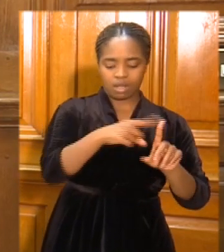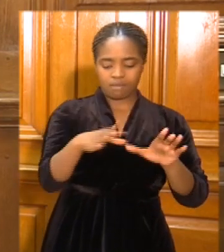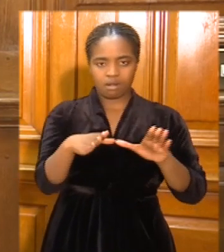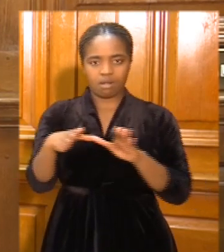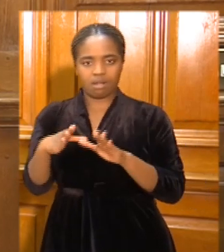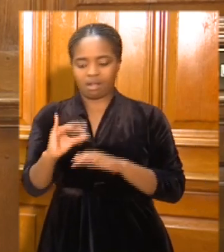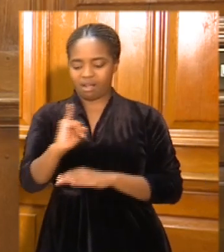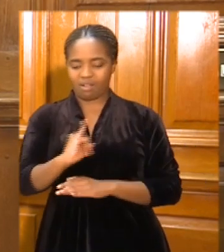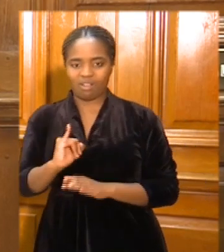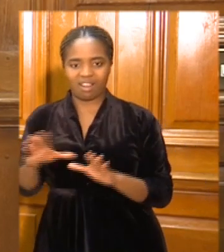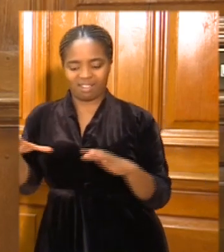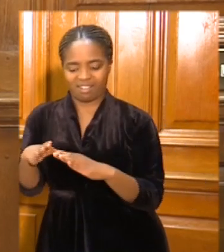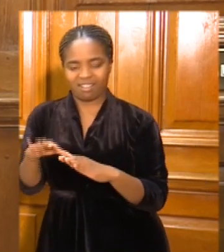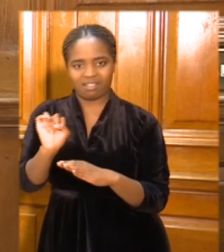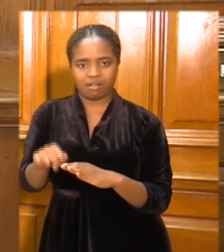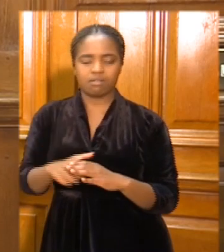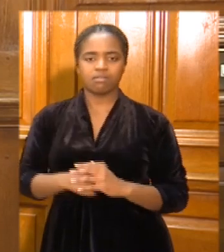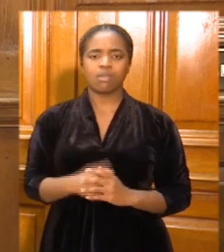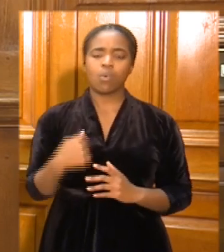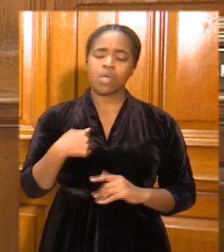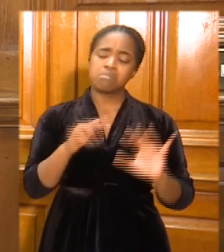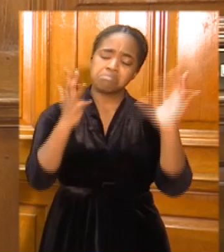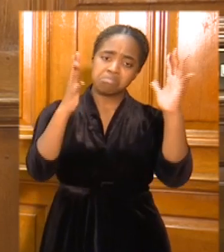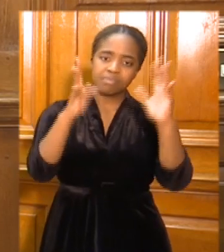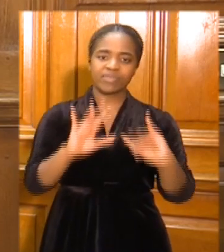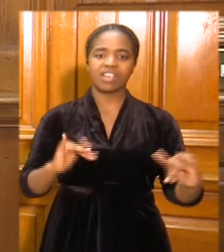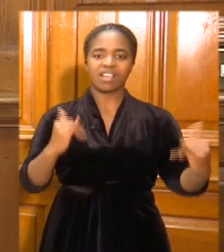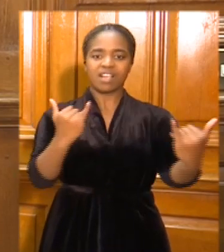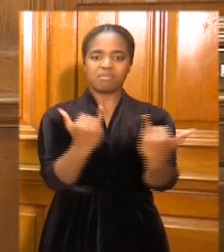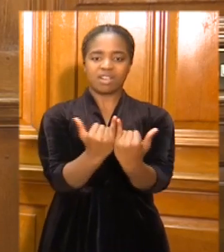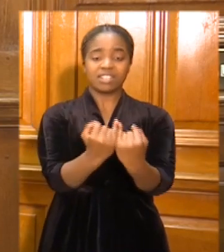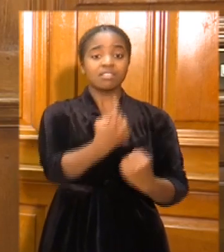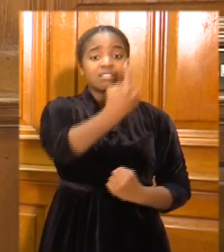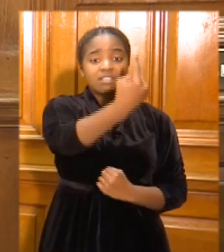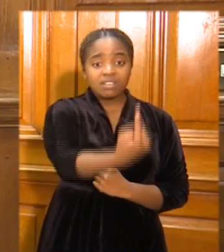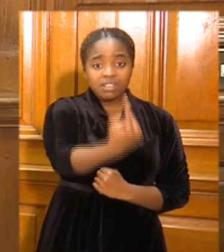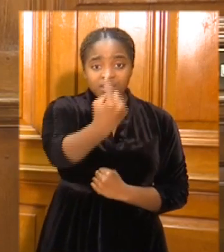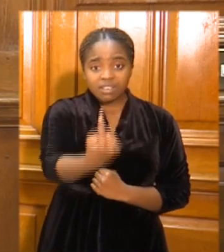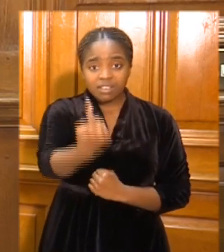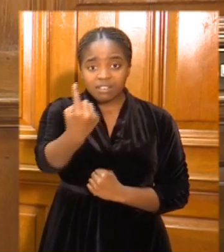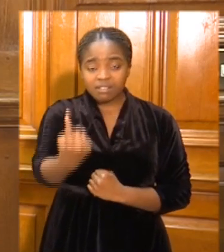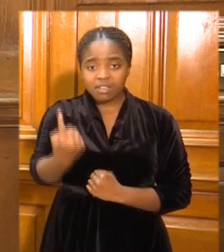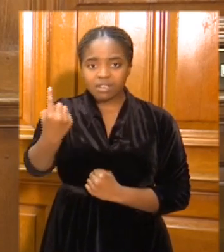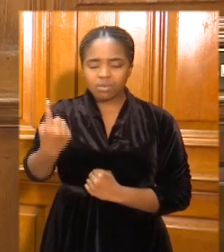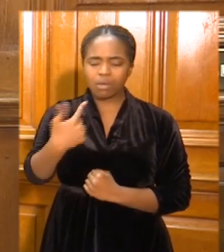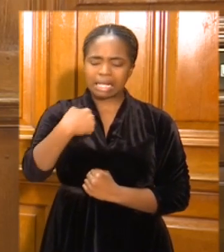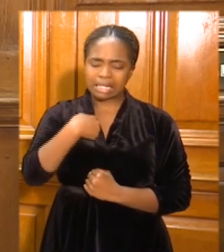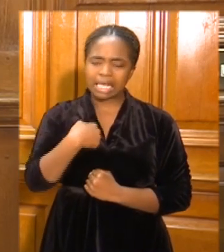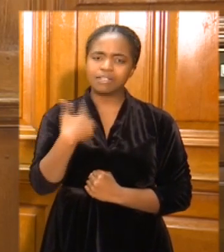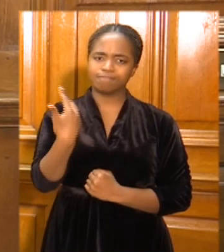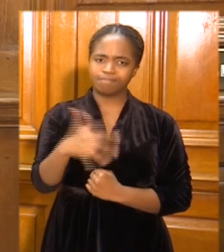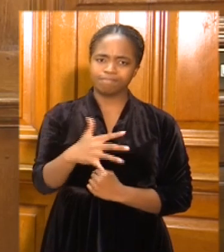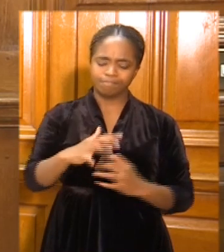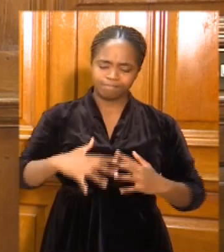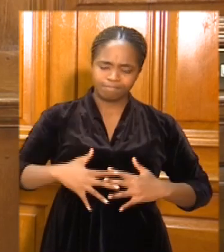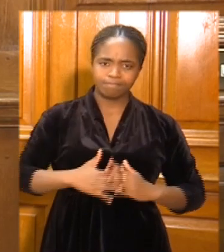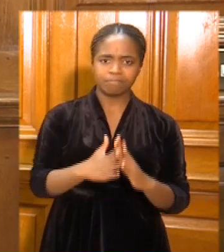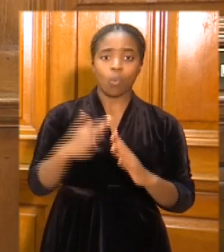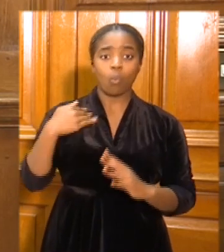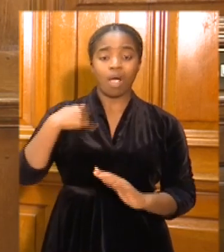We applaud those companies and individuals that have contributed to the Solidarity